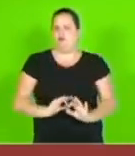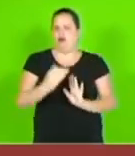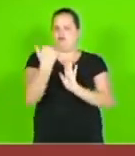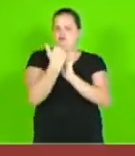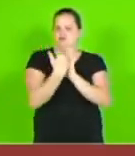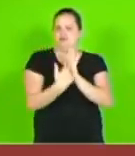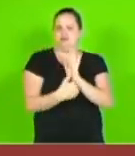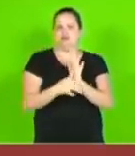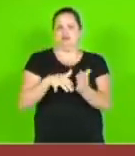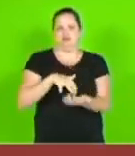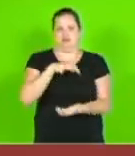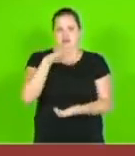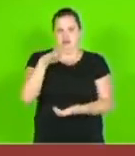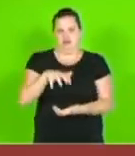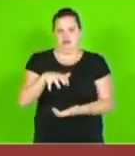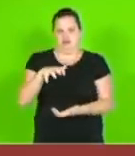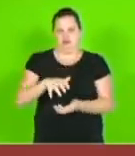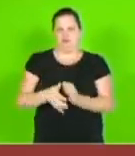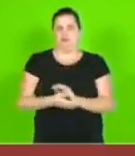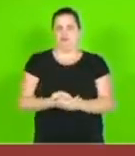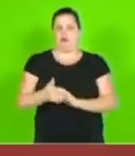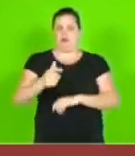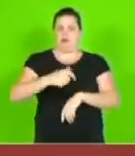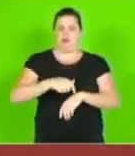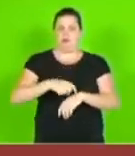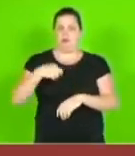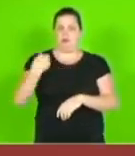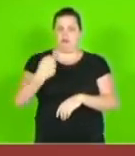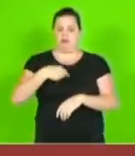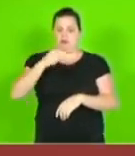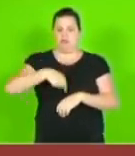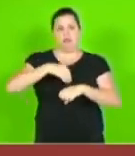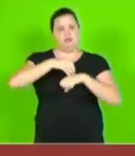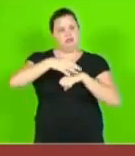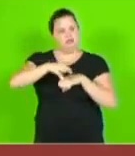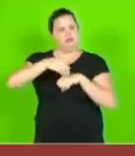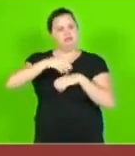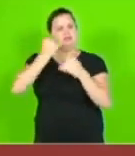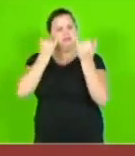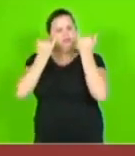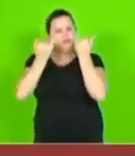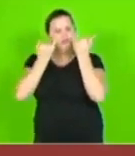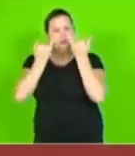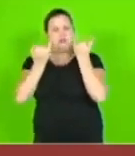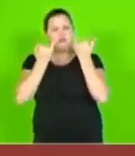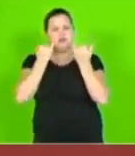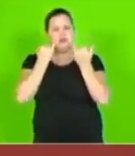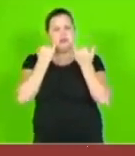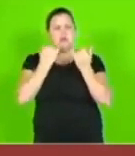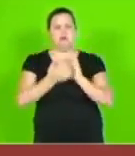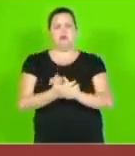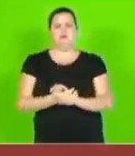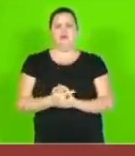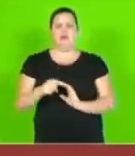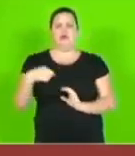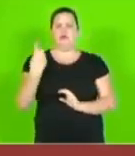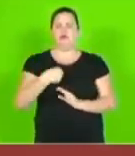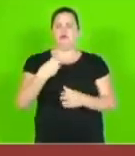the preparing of the satellite. When we give information